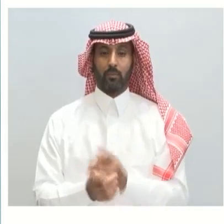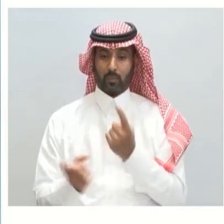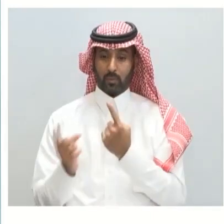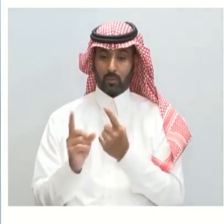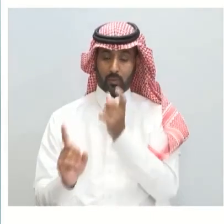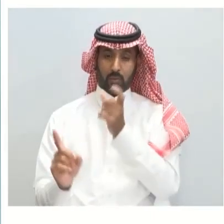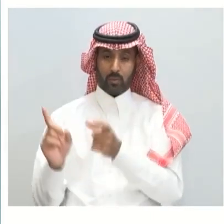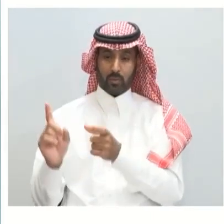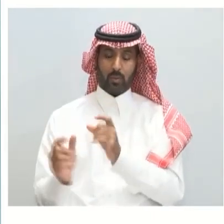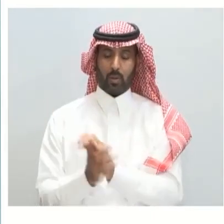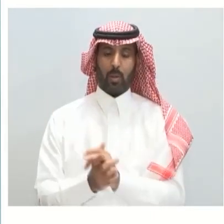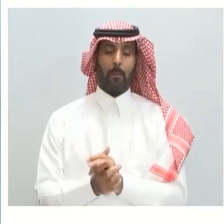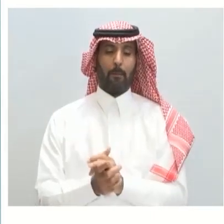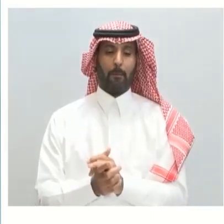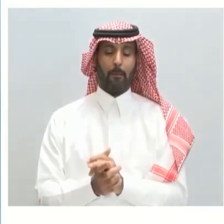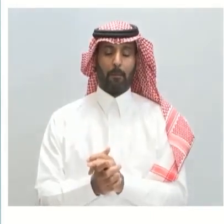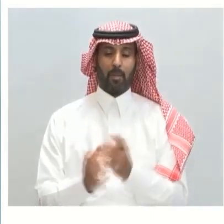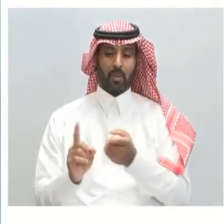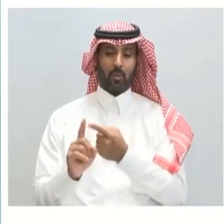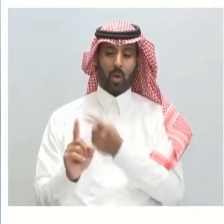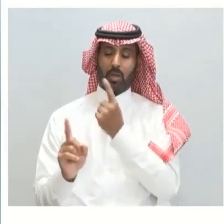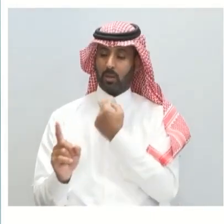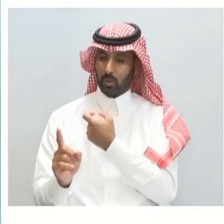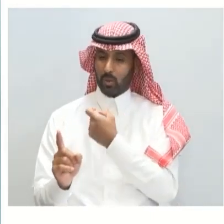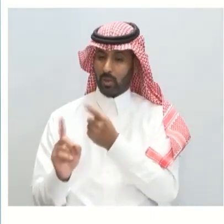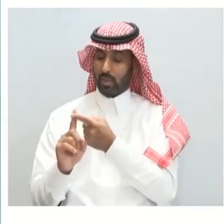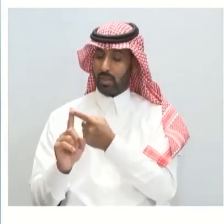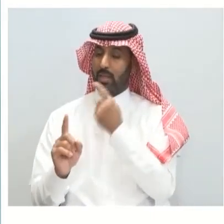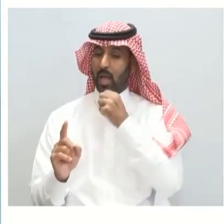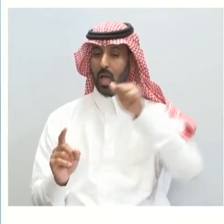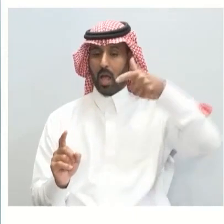presenter and Mr. Ali. So let's listen to it.